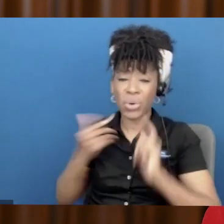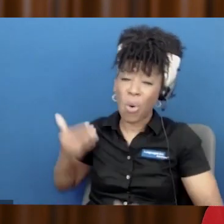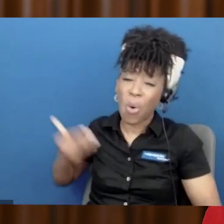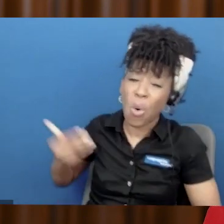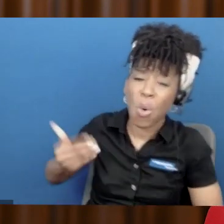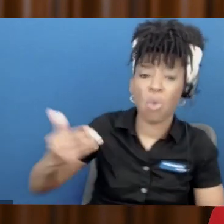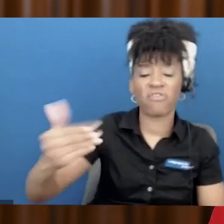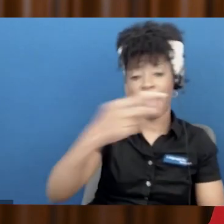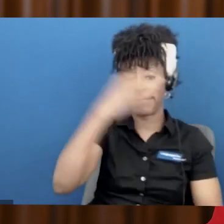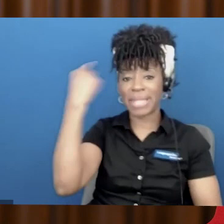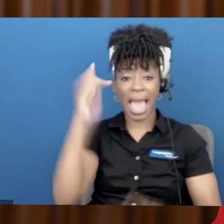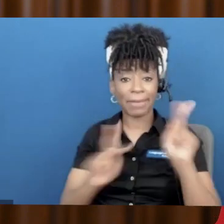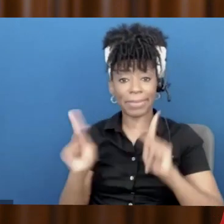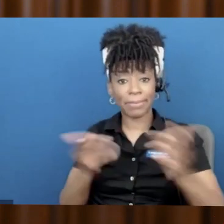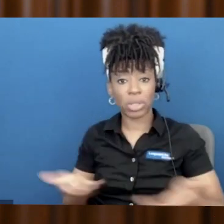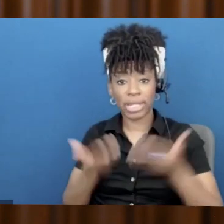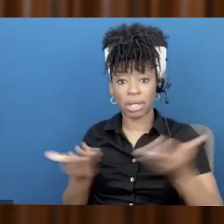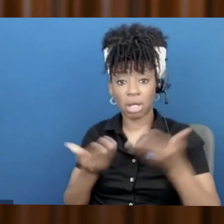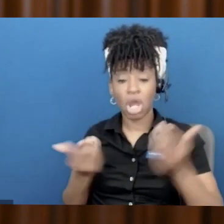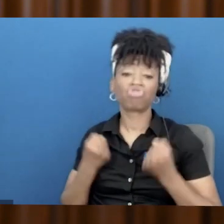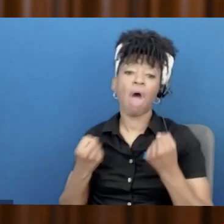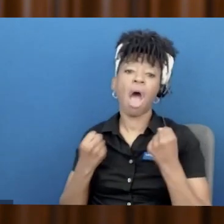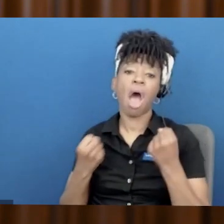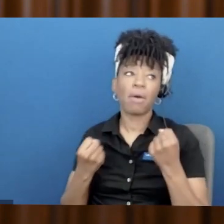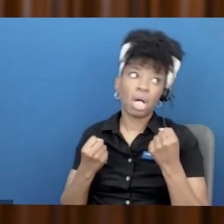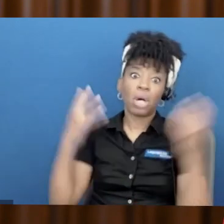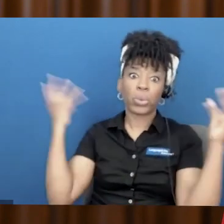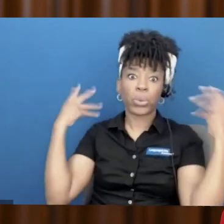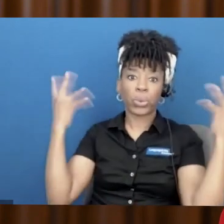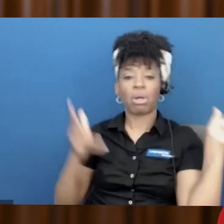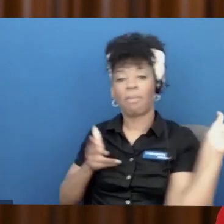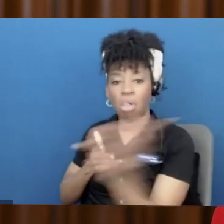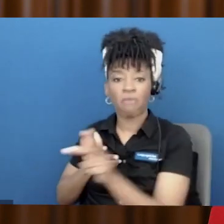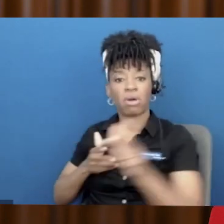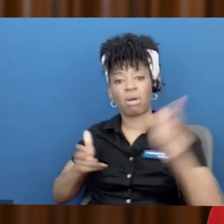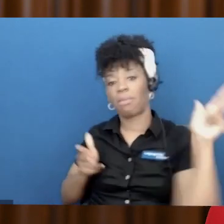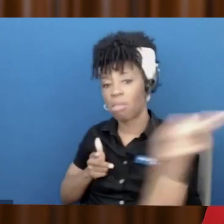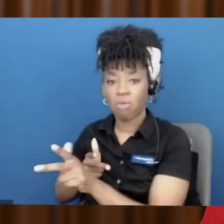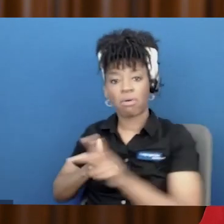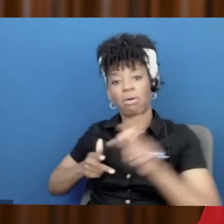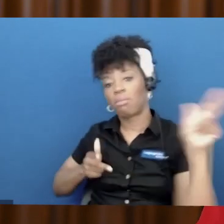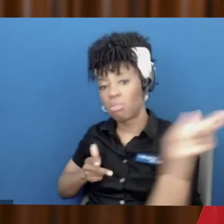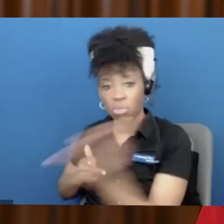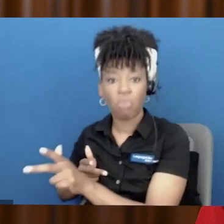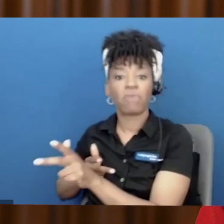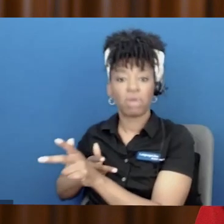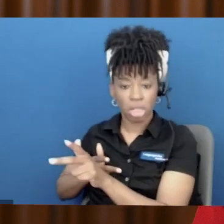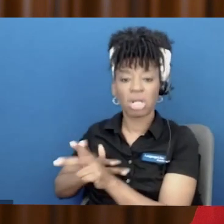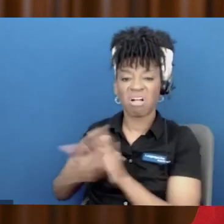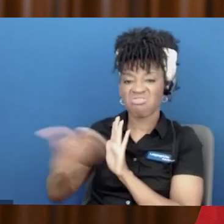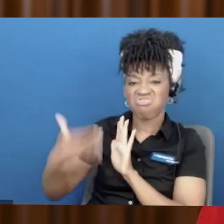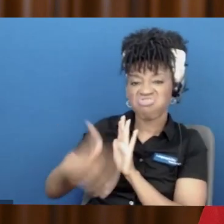Black residents who have been pulled over for driving while Black, who have been watched while they shop, who have suffered racist verbal